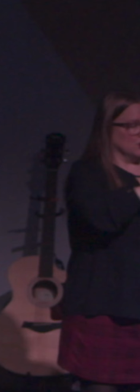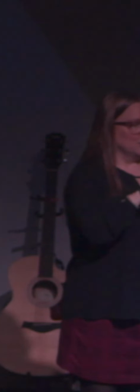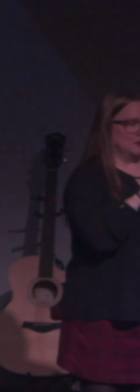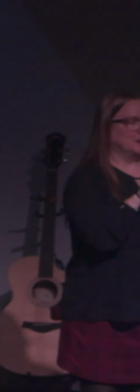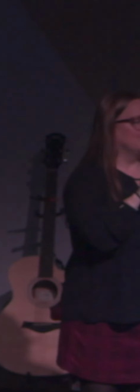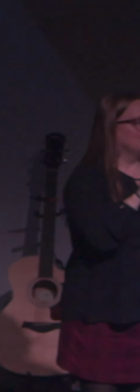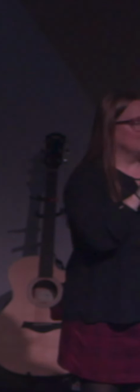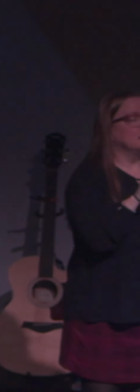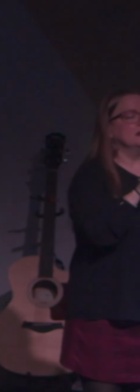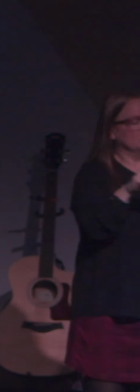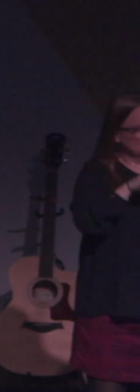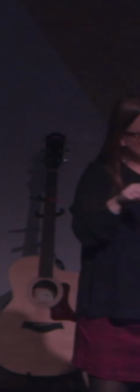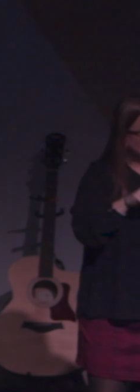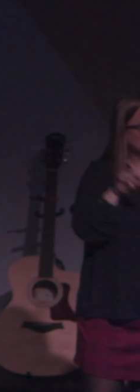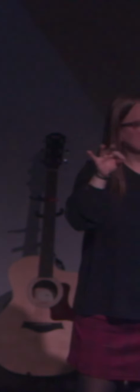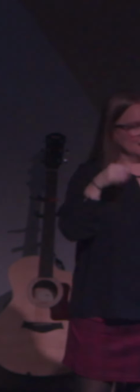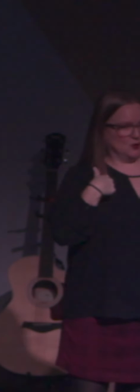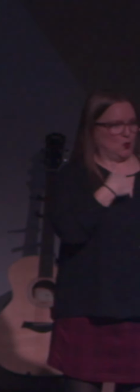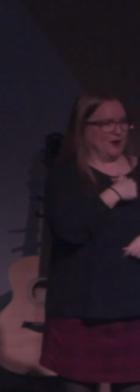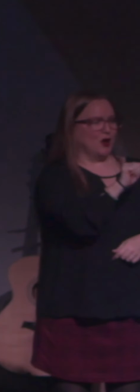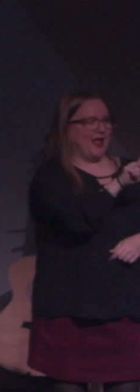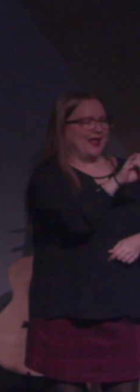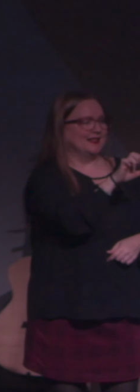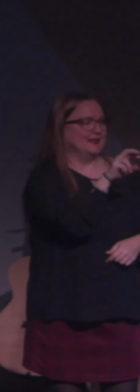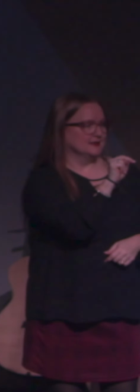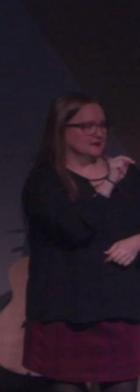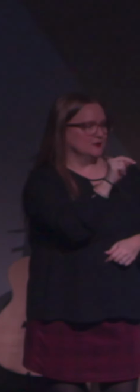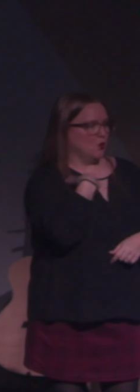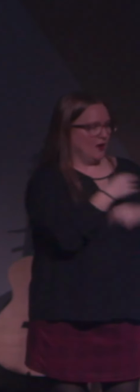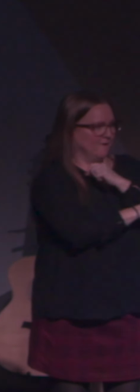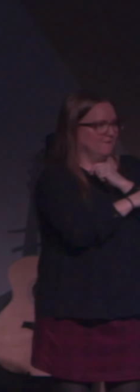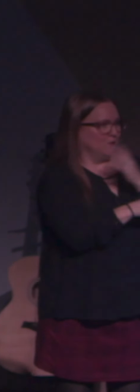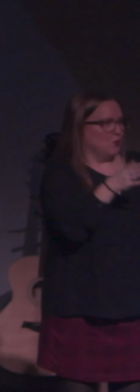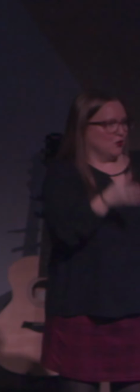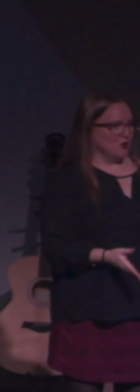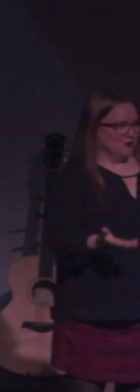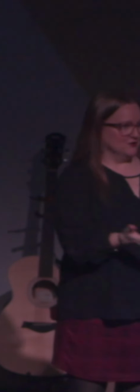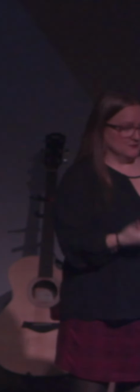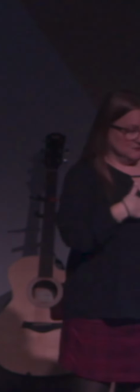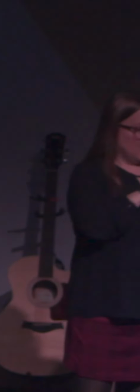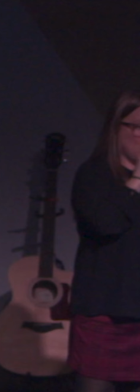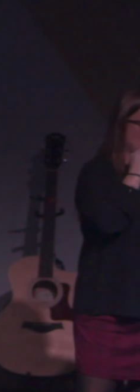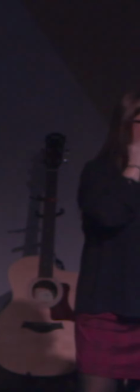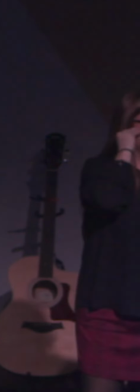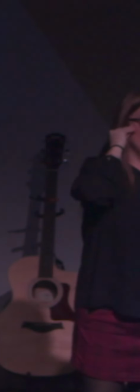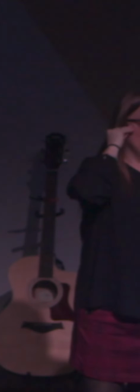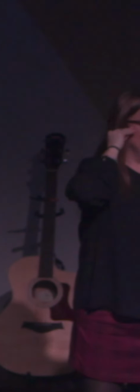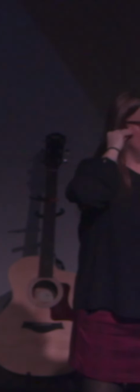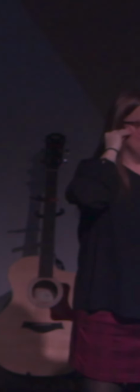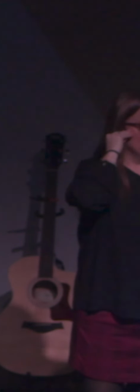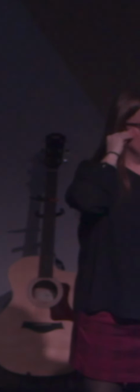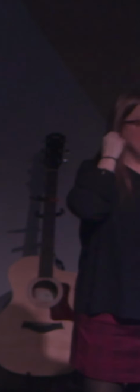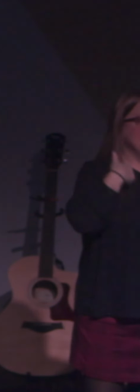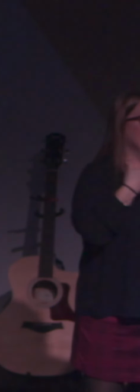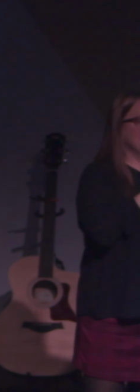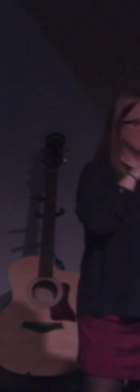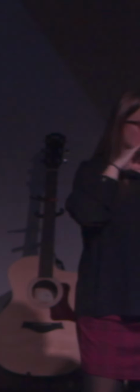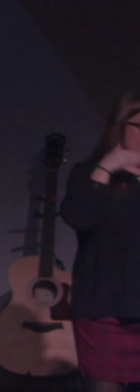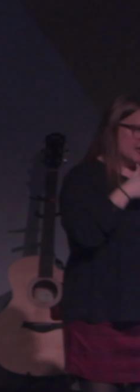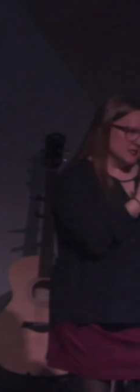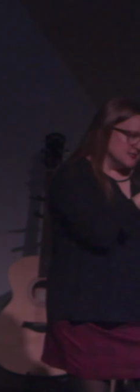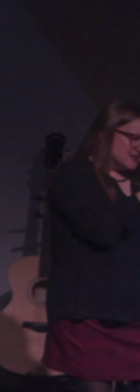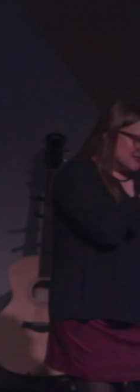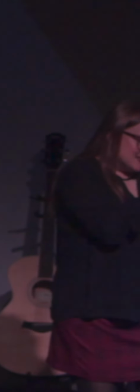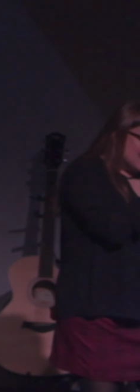God tells us, Scripture tells us, we're aliens here. We're foreigners. This is not our home. And if we live so much that we cling